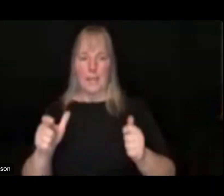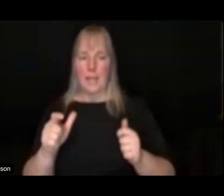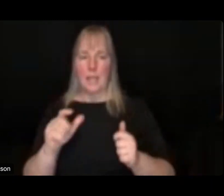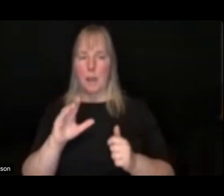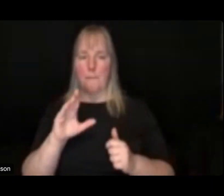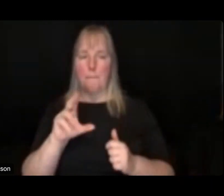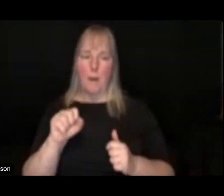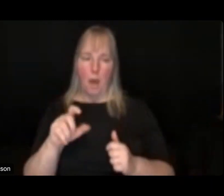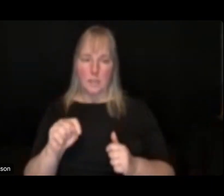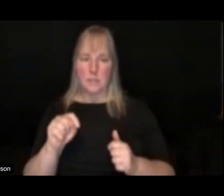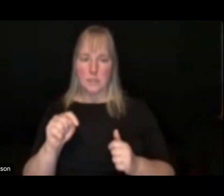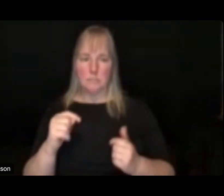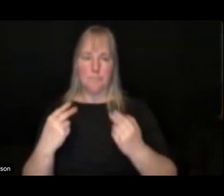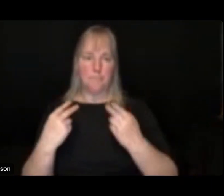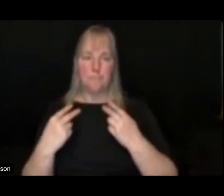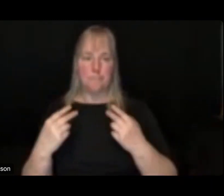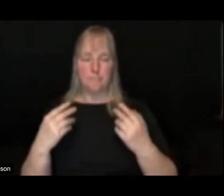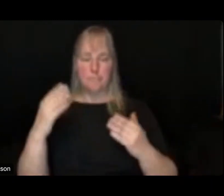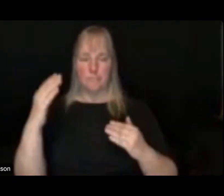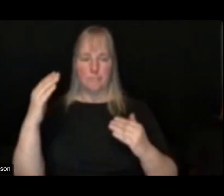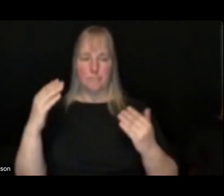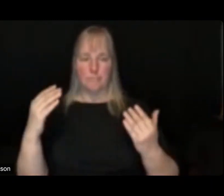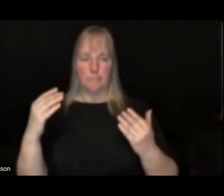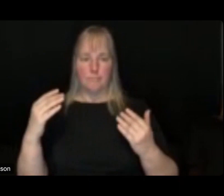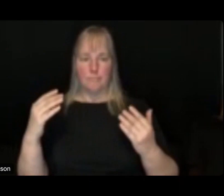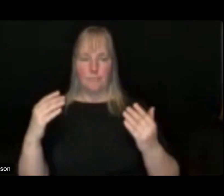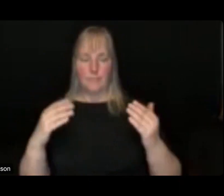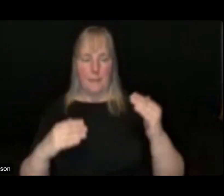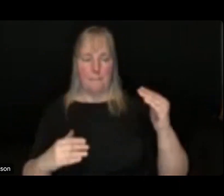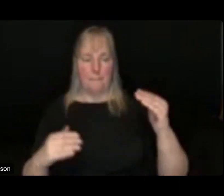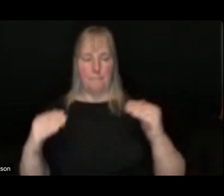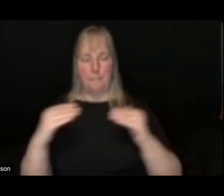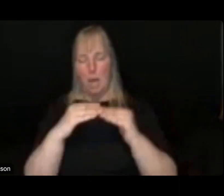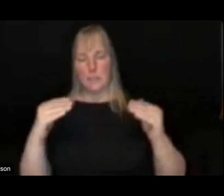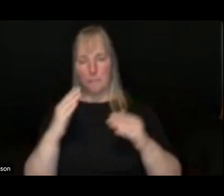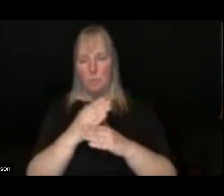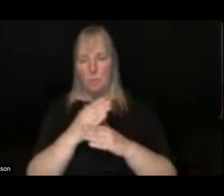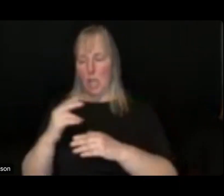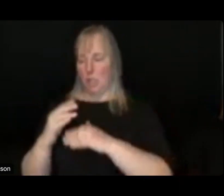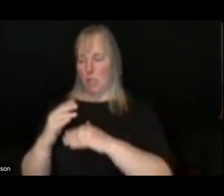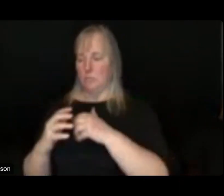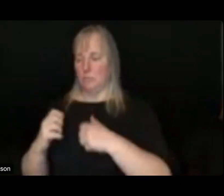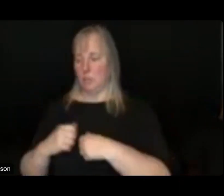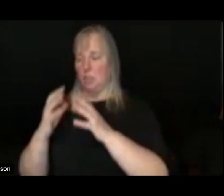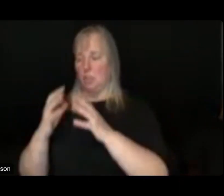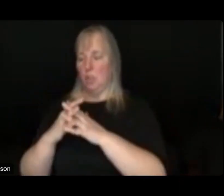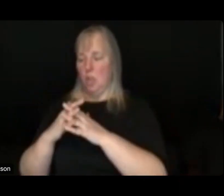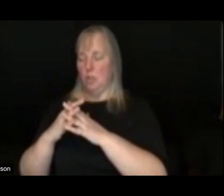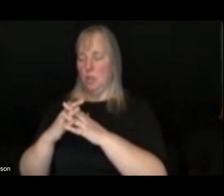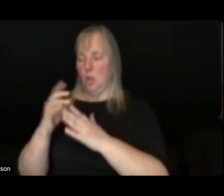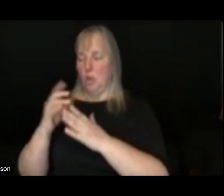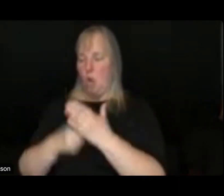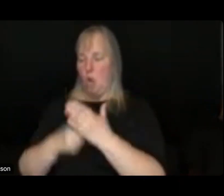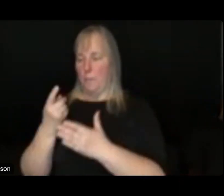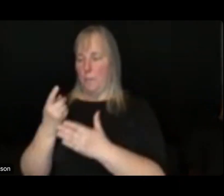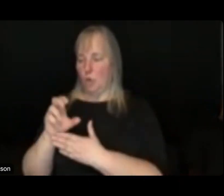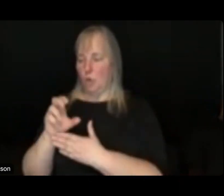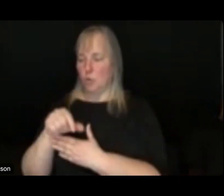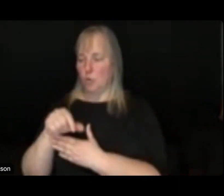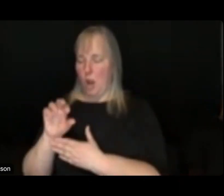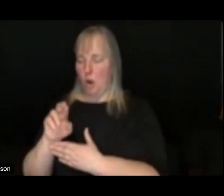square foot and sale price per square foot. Yes. Yes. And I don't know, to Holly's question,